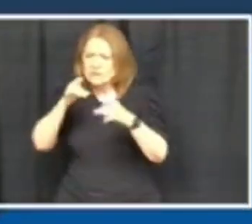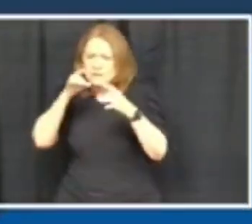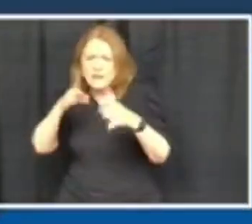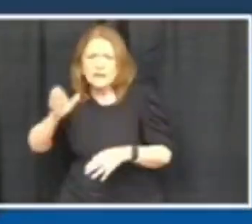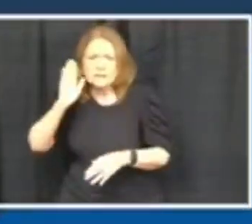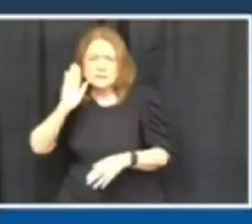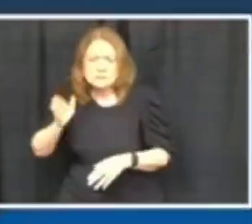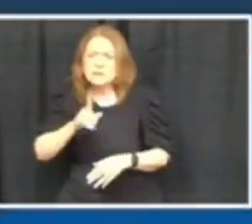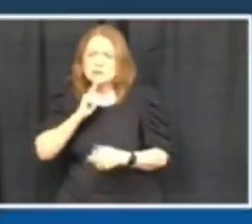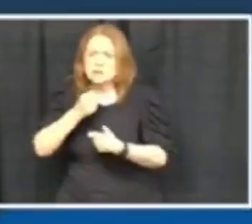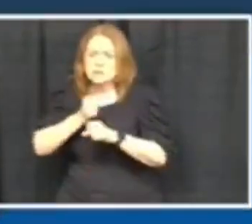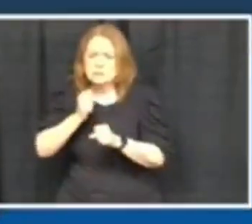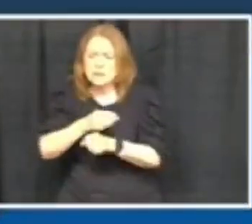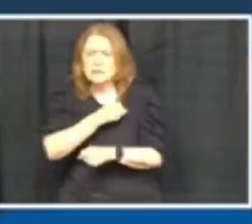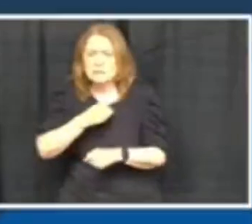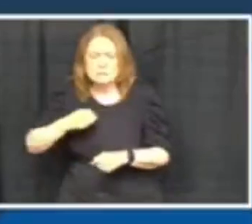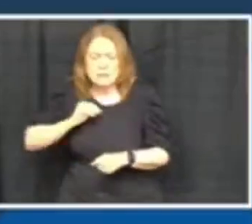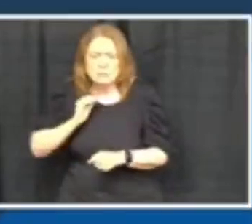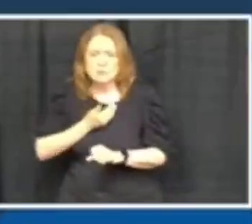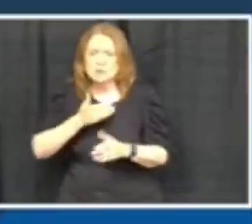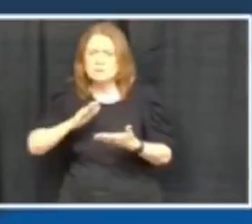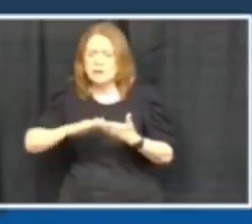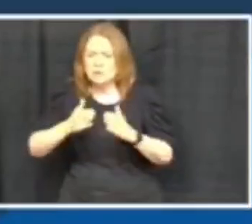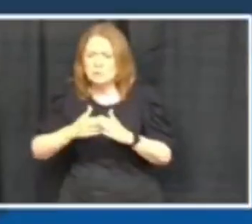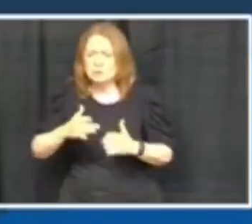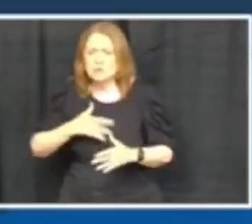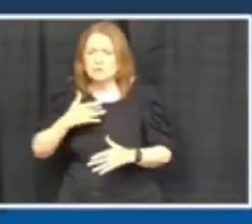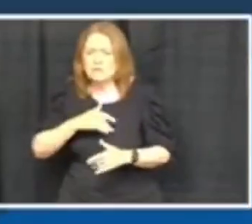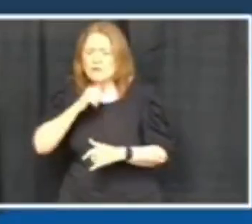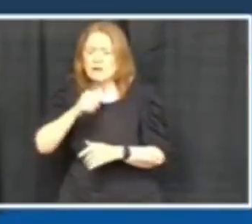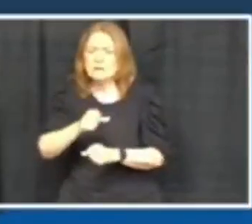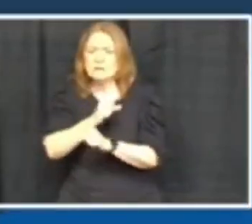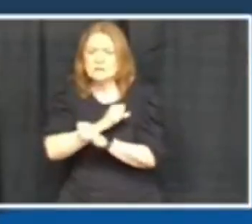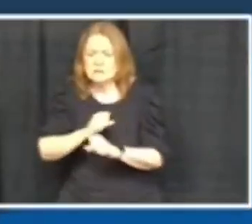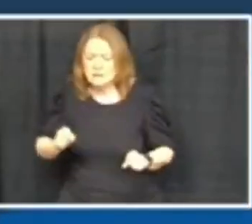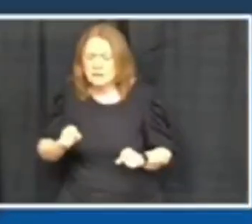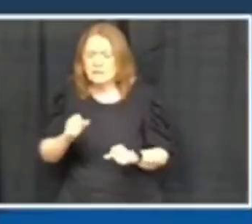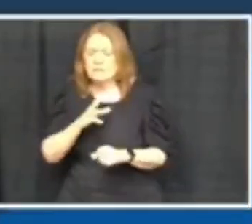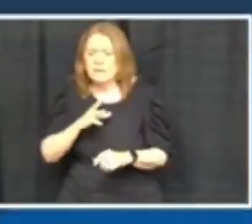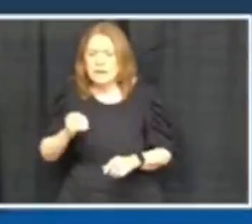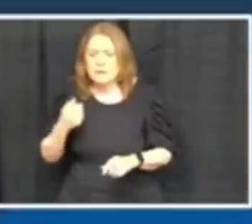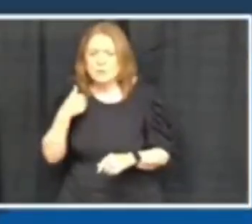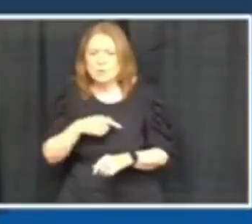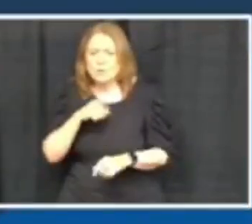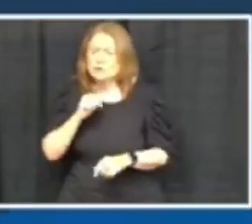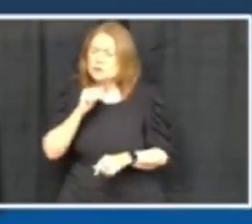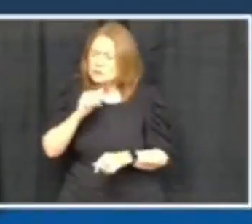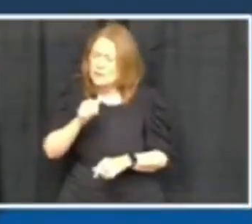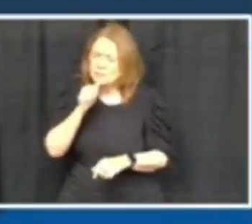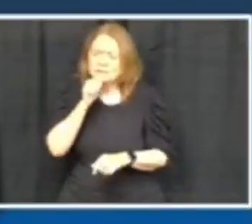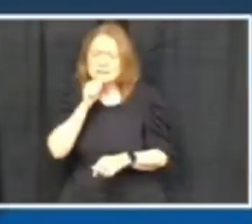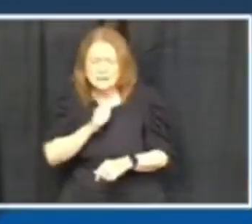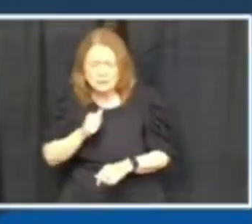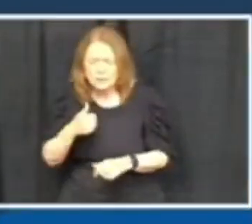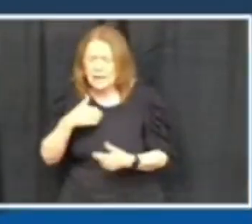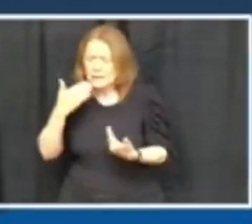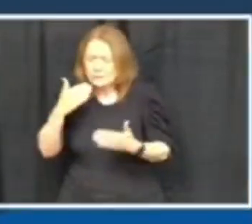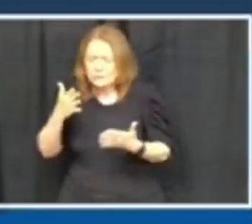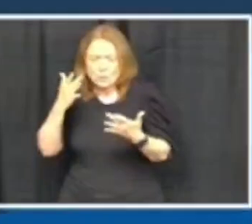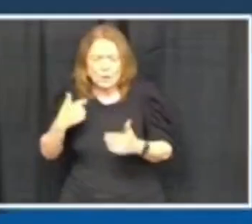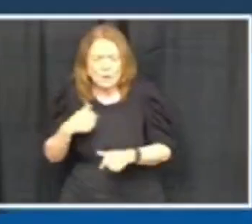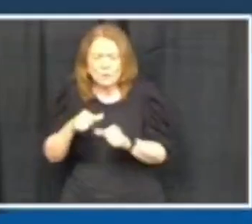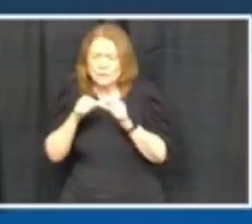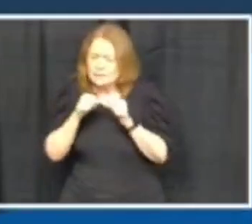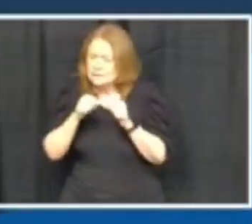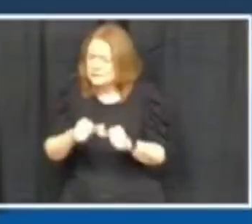is making members of our community feel unsafe, and we should not be tolerating this. I don't know why we continue